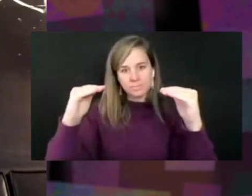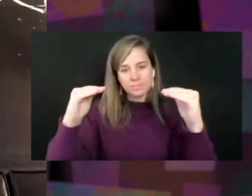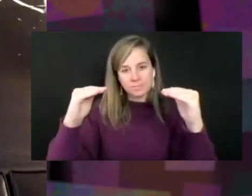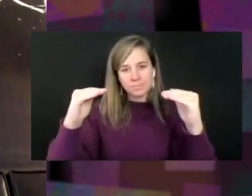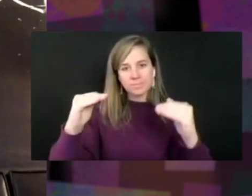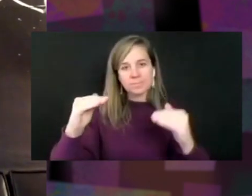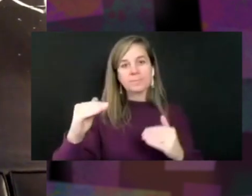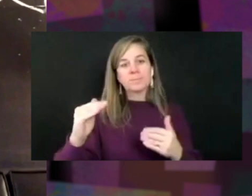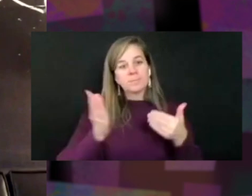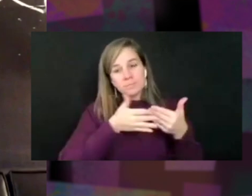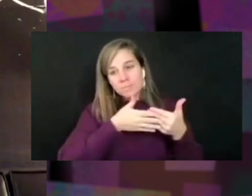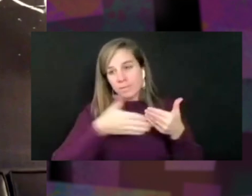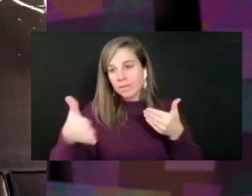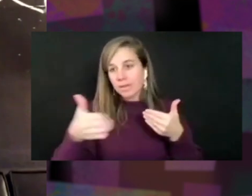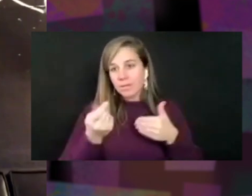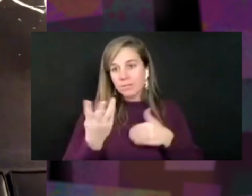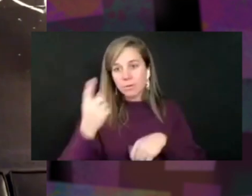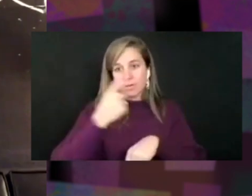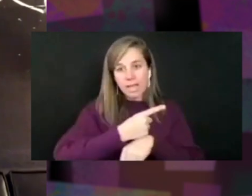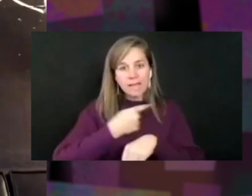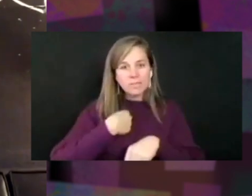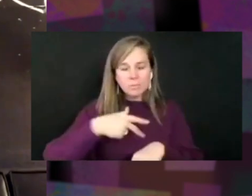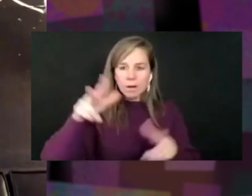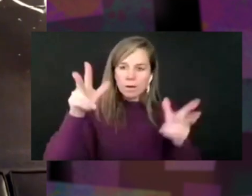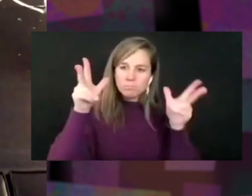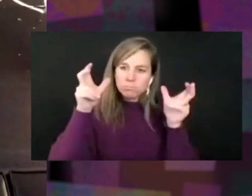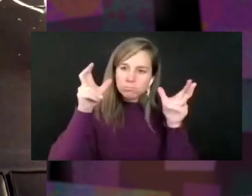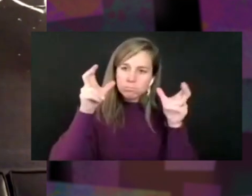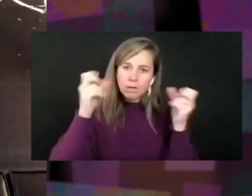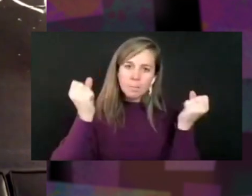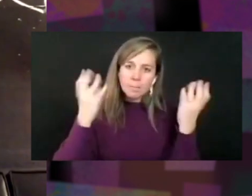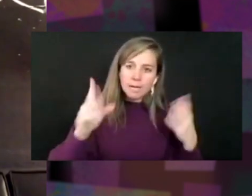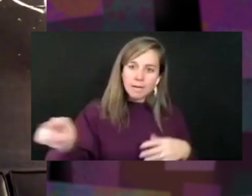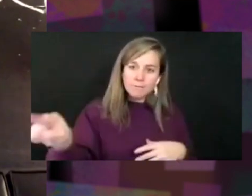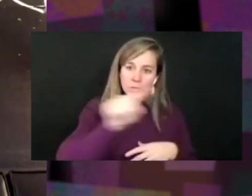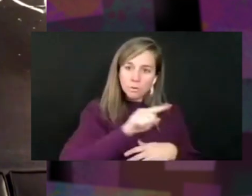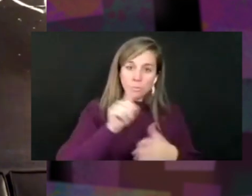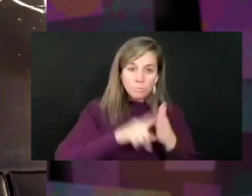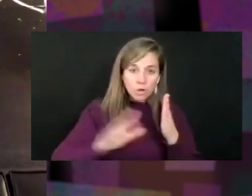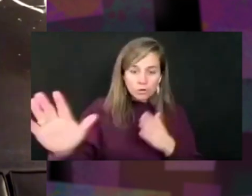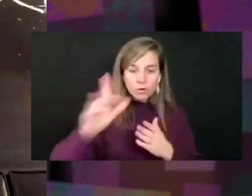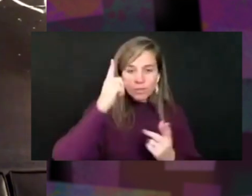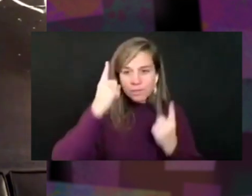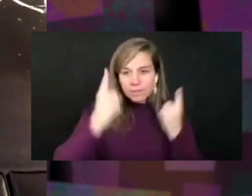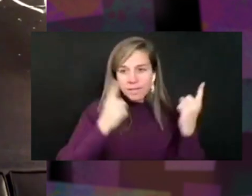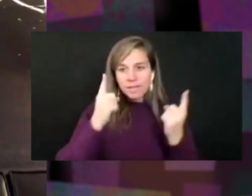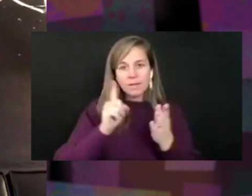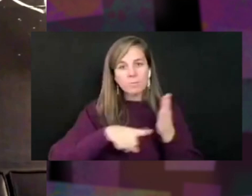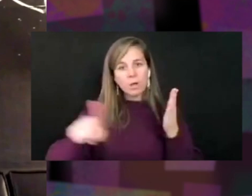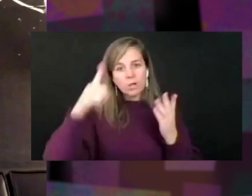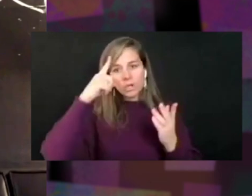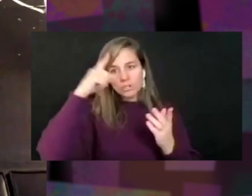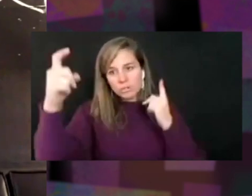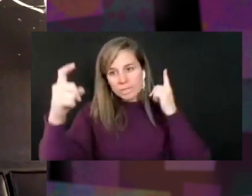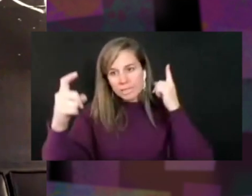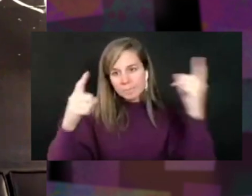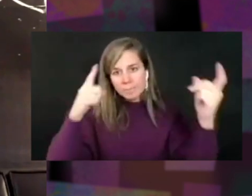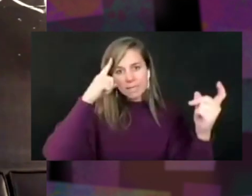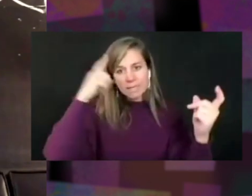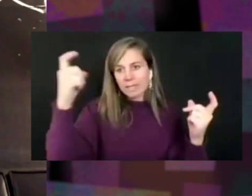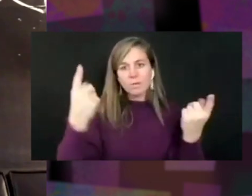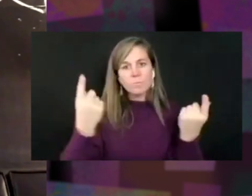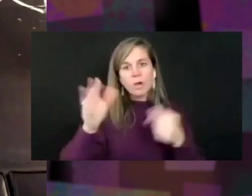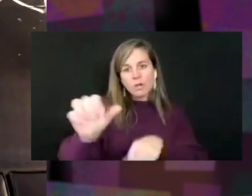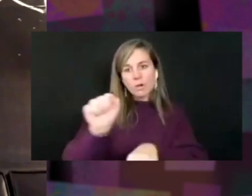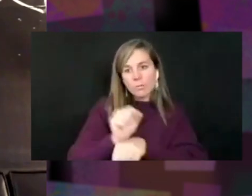Over the next few days, we'll hear from many of you about what you're thinking, dreaming up, and working on. But I'd like to